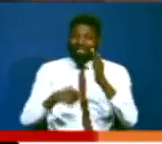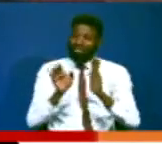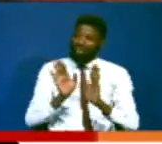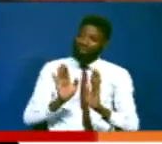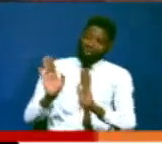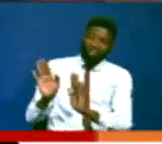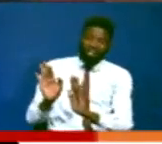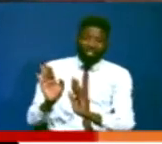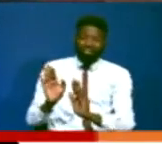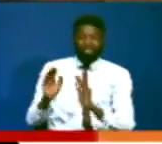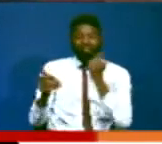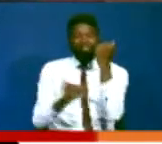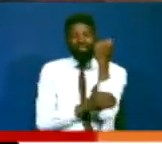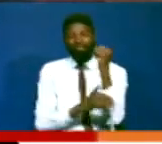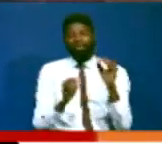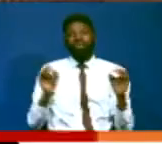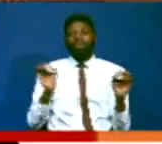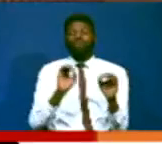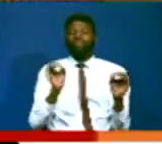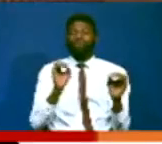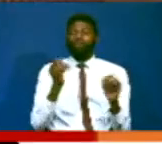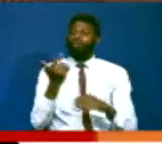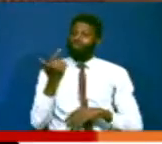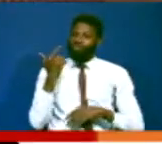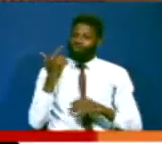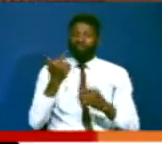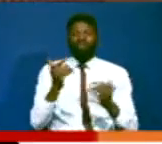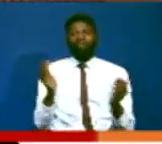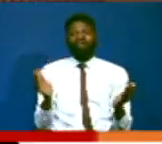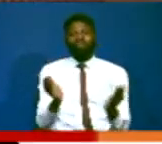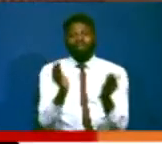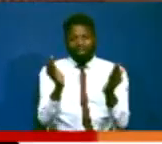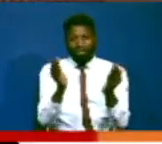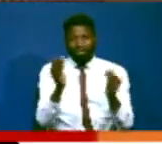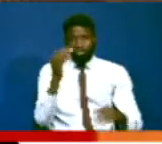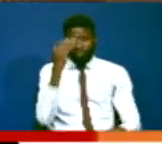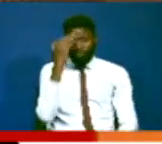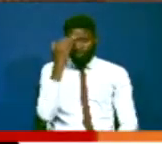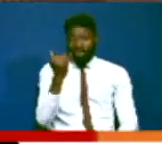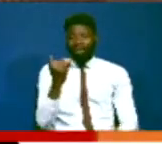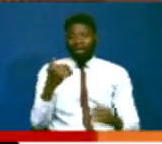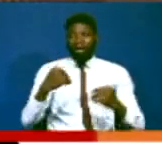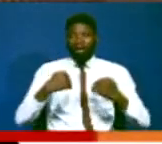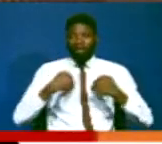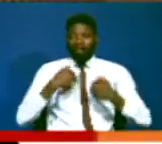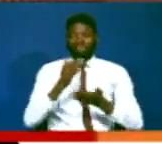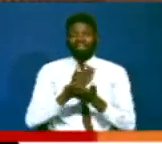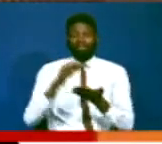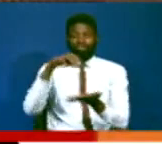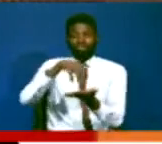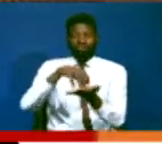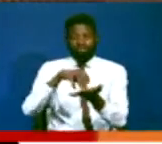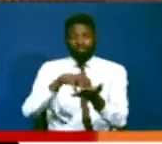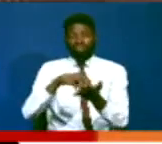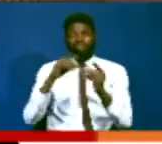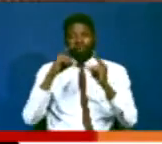Avoiding to pay taxes is not a bad thing in law. In any event, you are encouraged because there are situations that call that for you to also